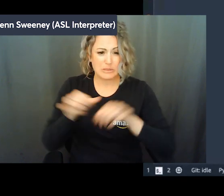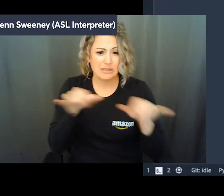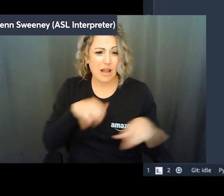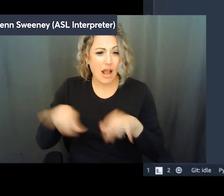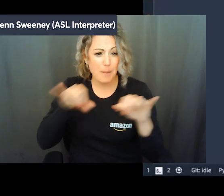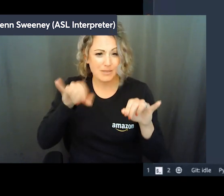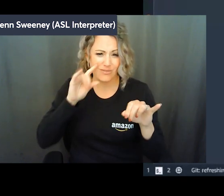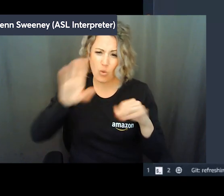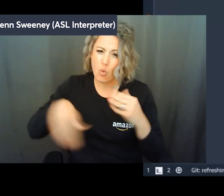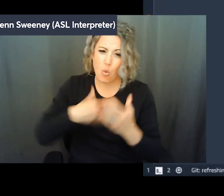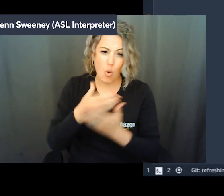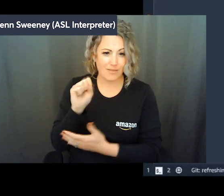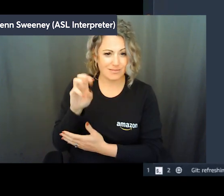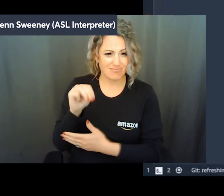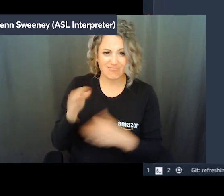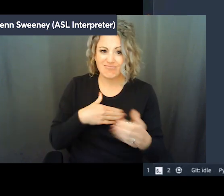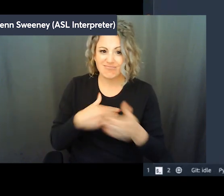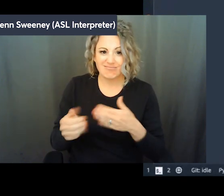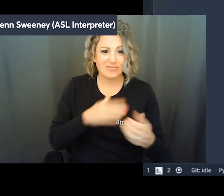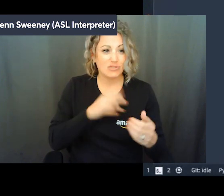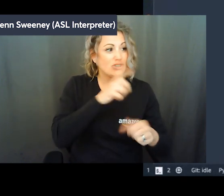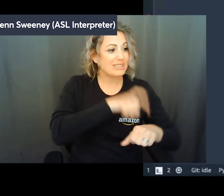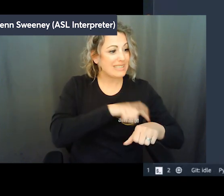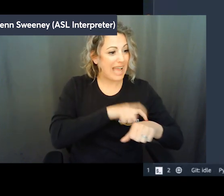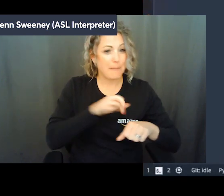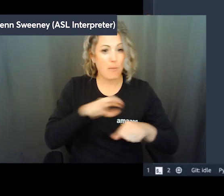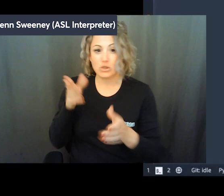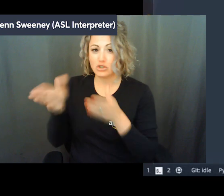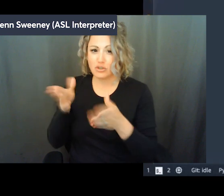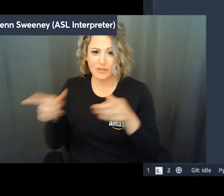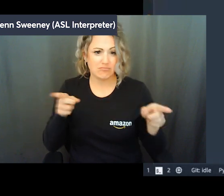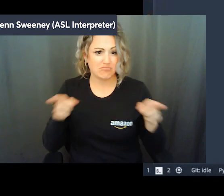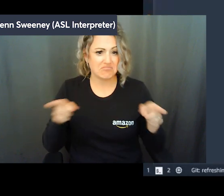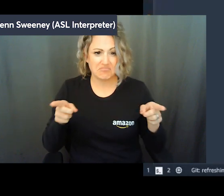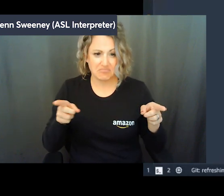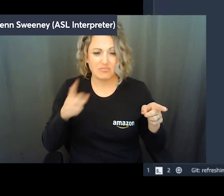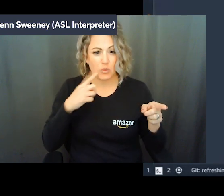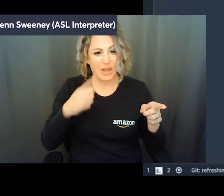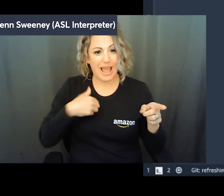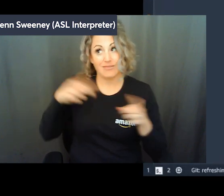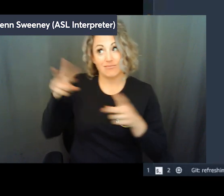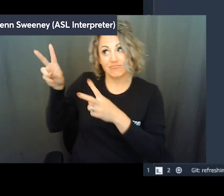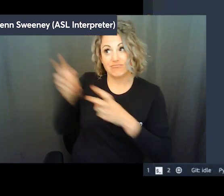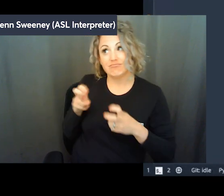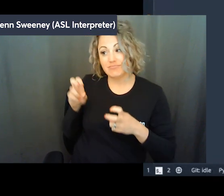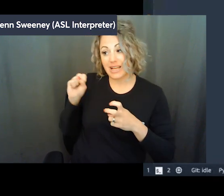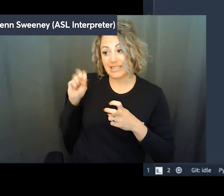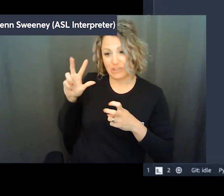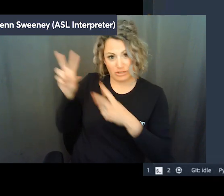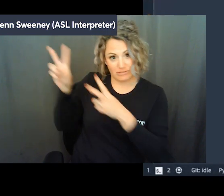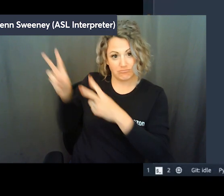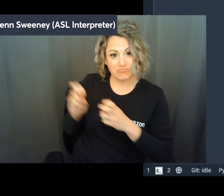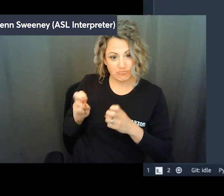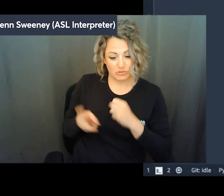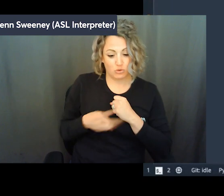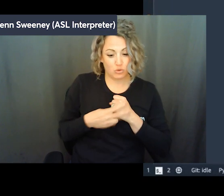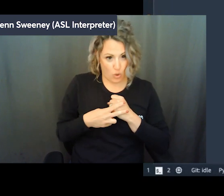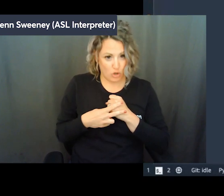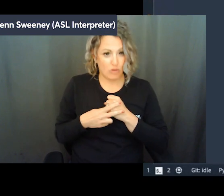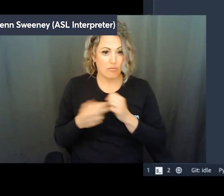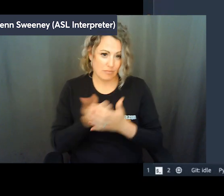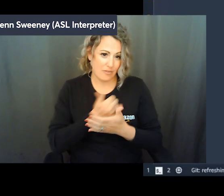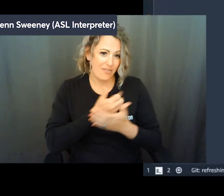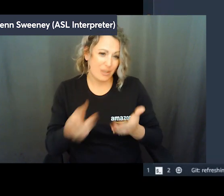it's real-time inference or serverless inference. We integrate directly with S3 to pretty much grab our data, store our model artifacts. Here, as you can